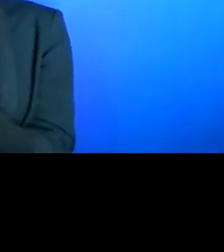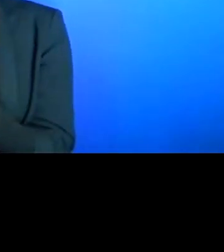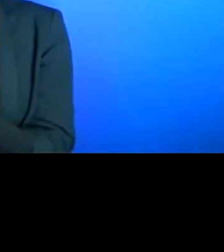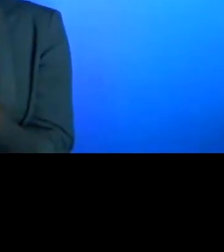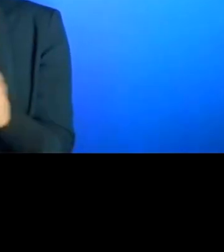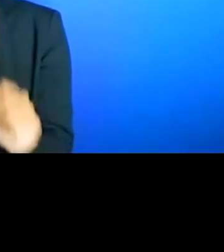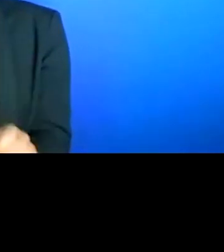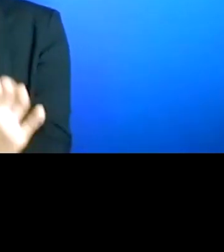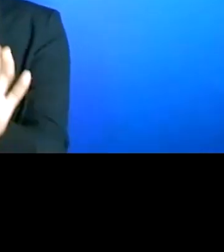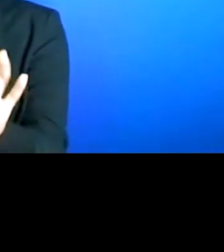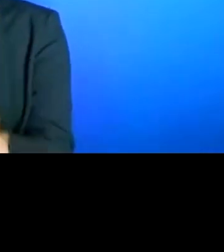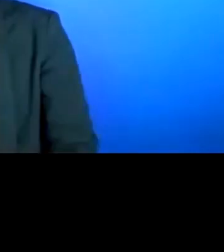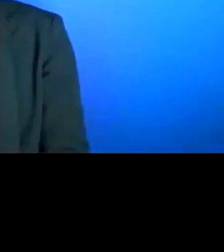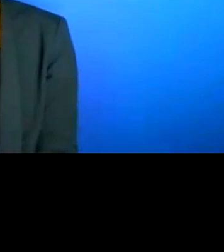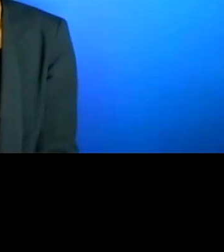participate.